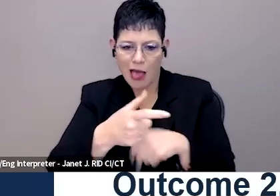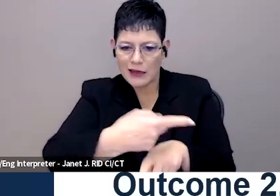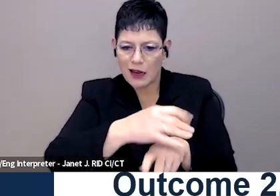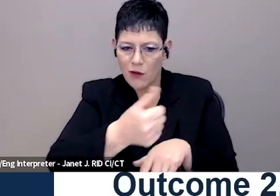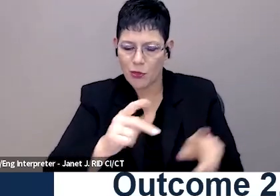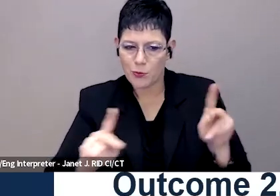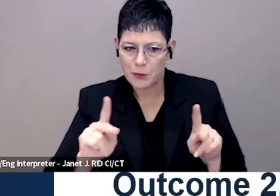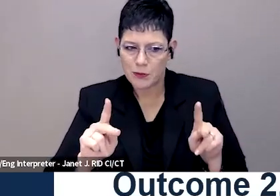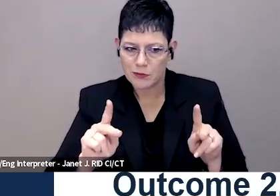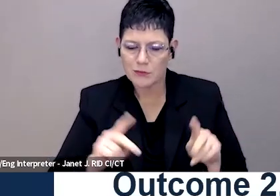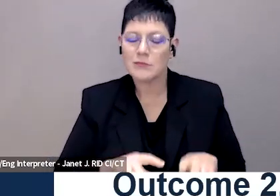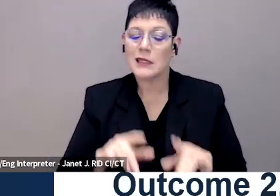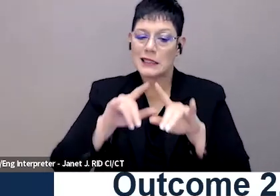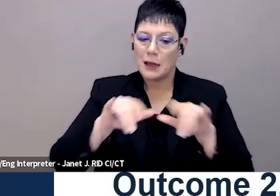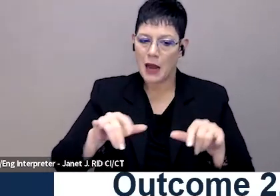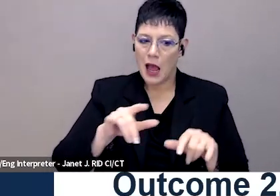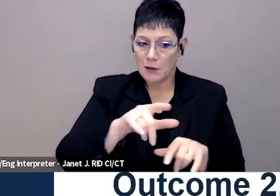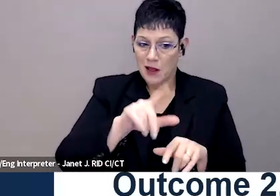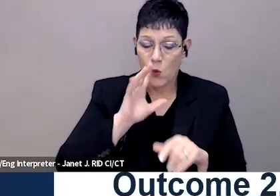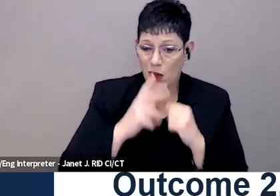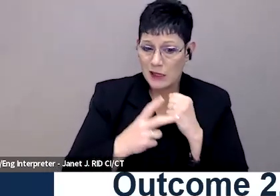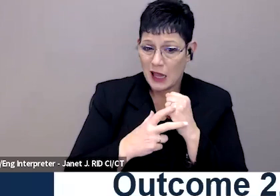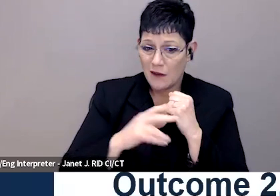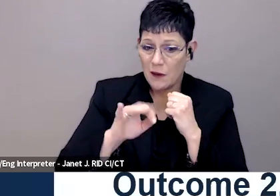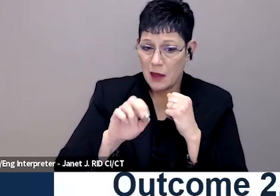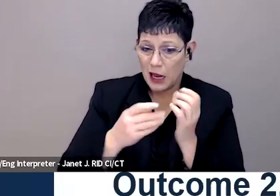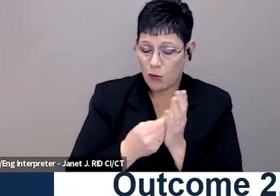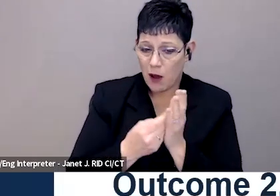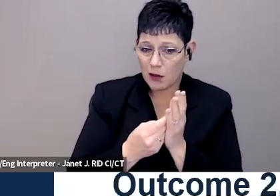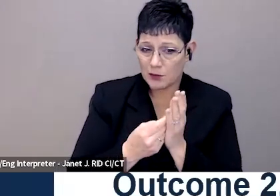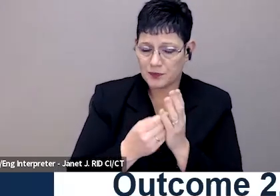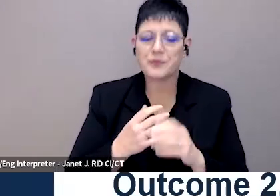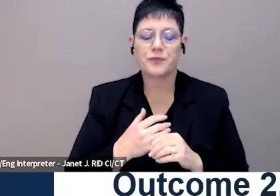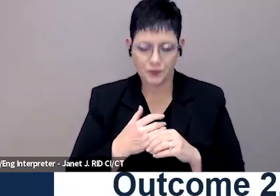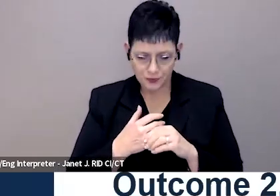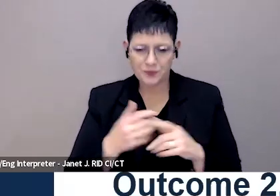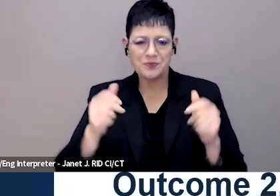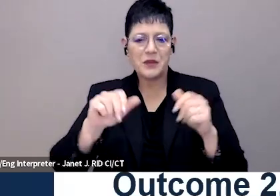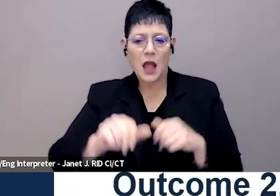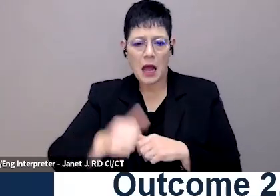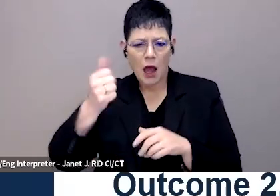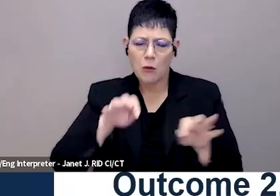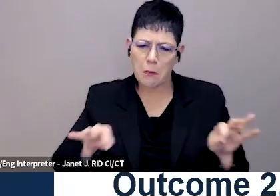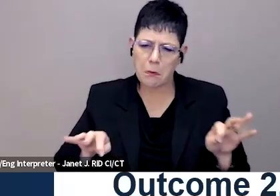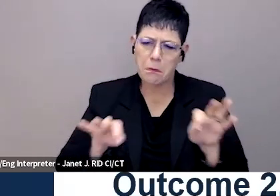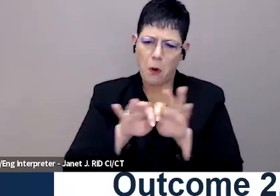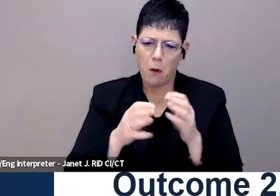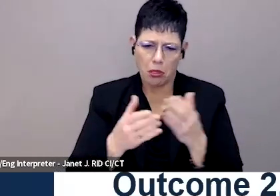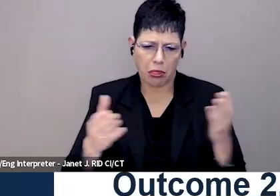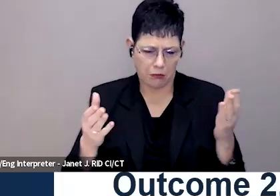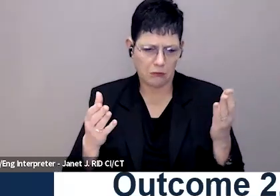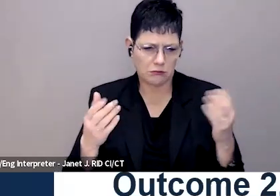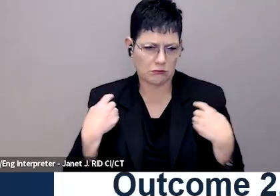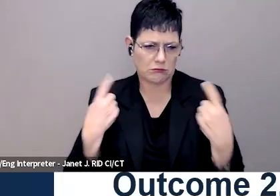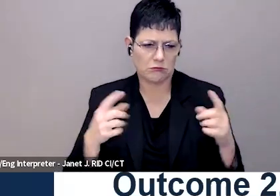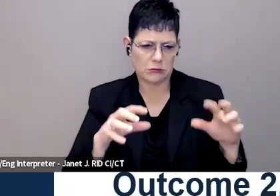Also helping potentially save Medicare money. Another critical step that CMS has taken and